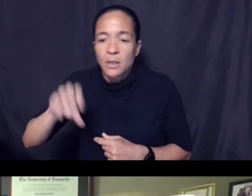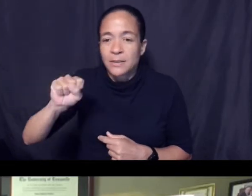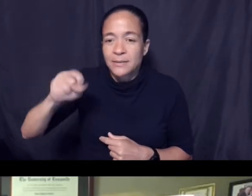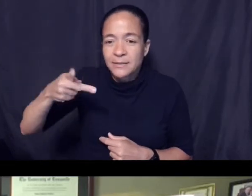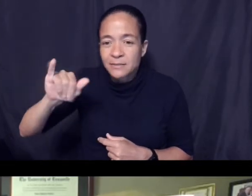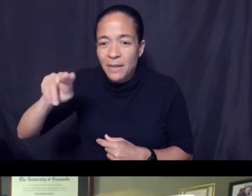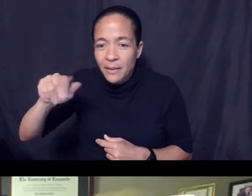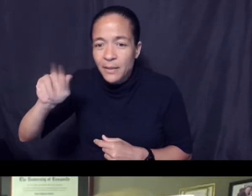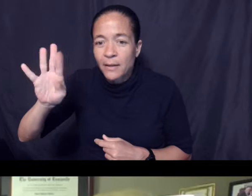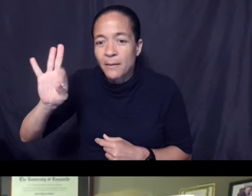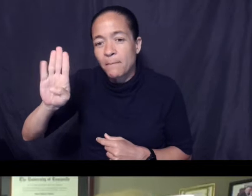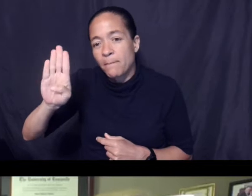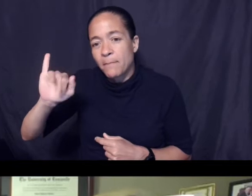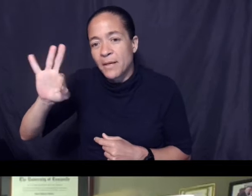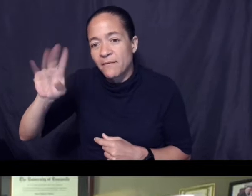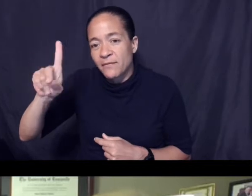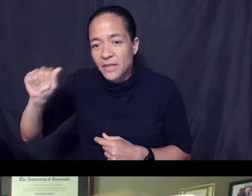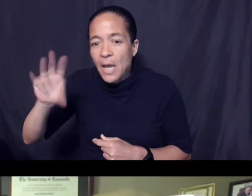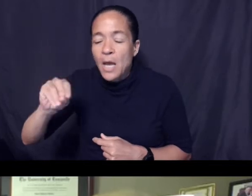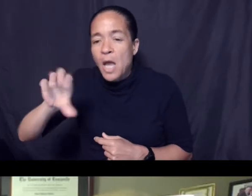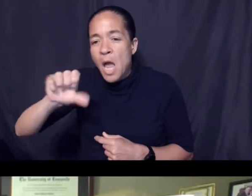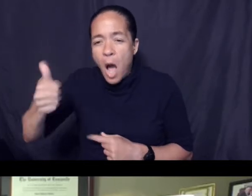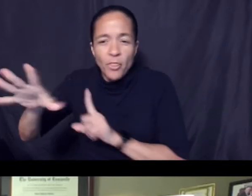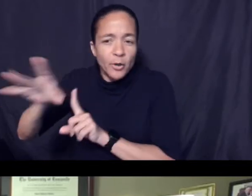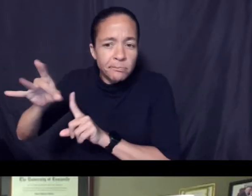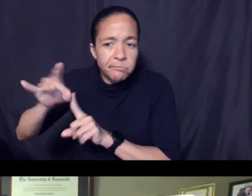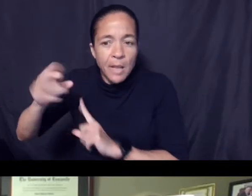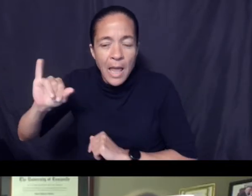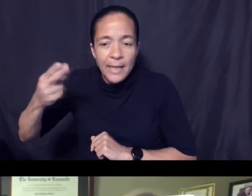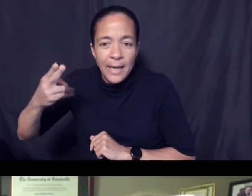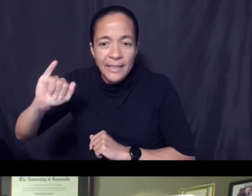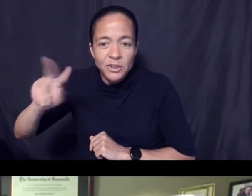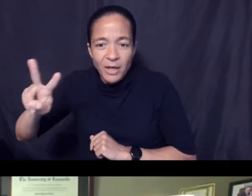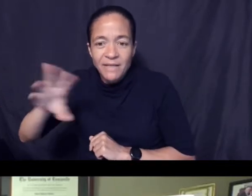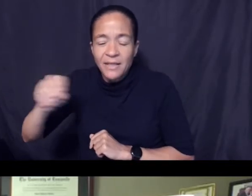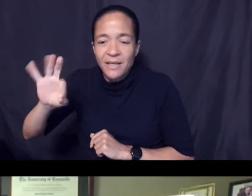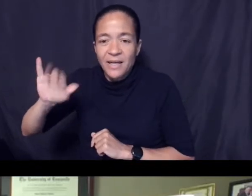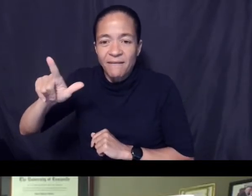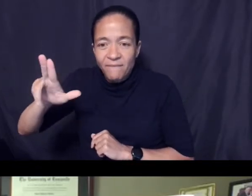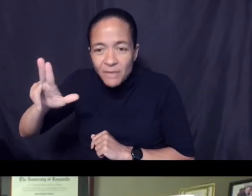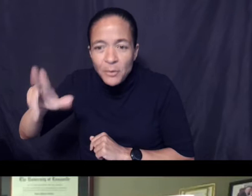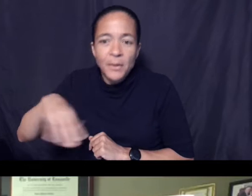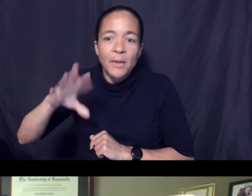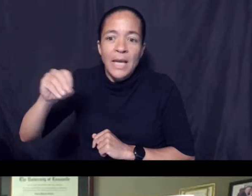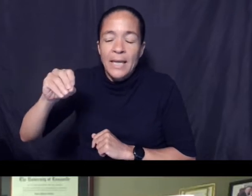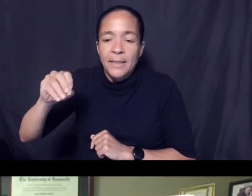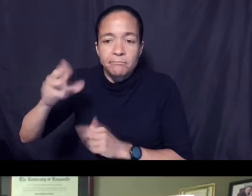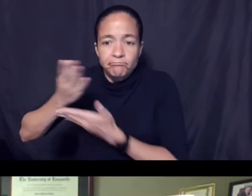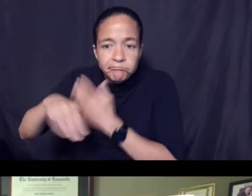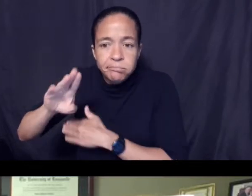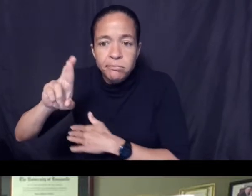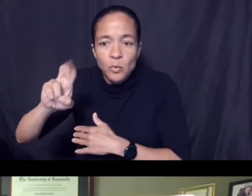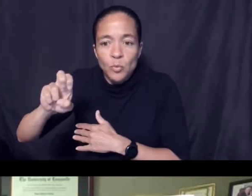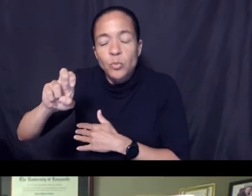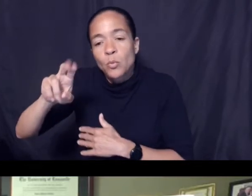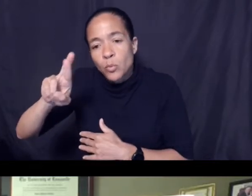bifida, and other infections including HIV, something called Haemophilus influenza, and congenital rubella syndrome. This